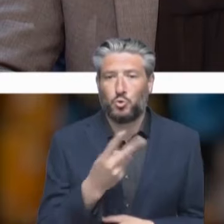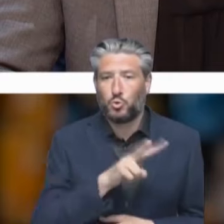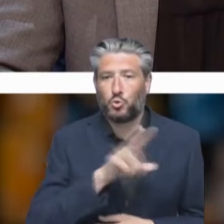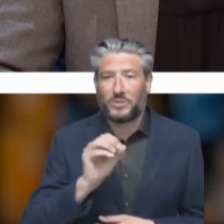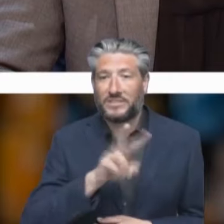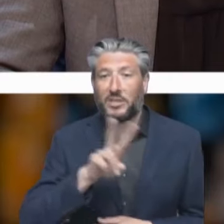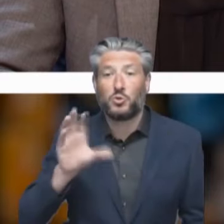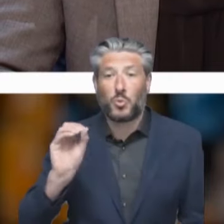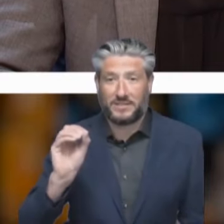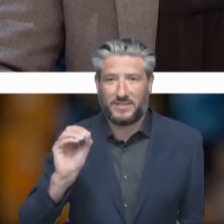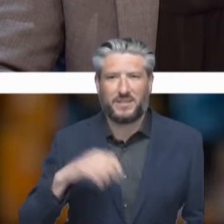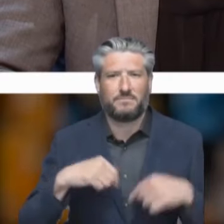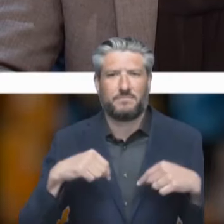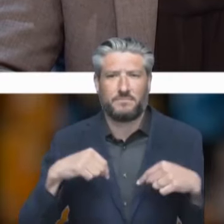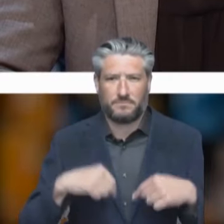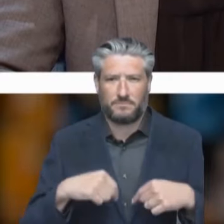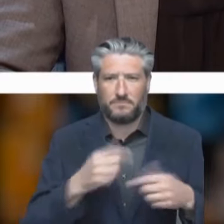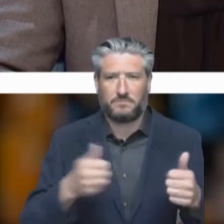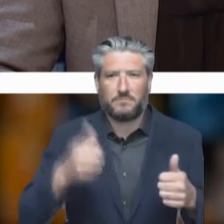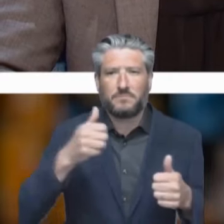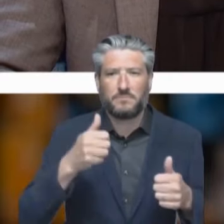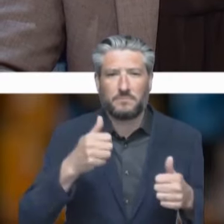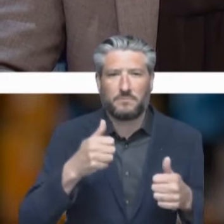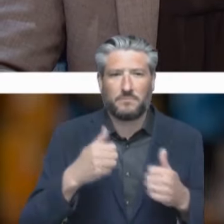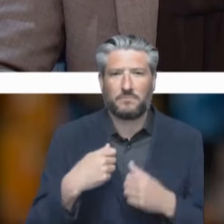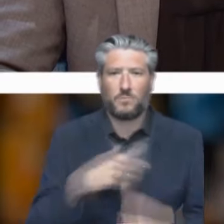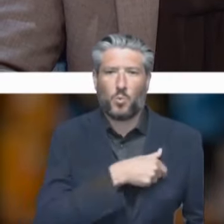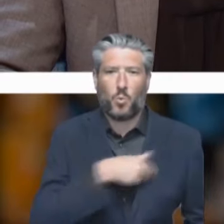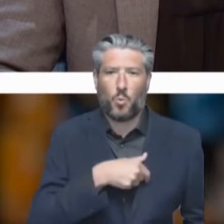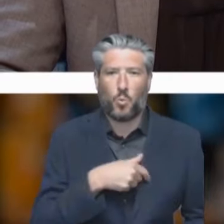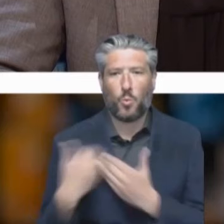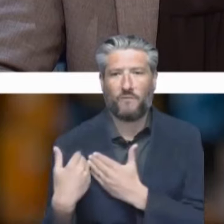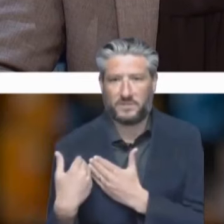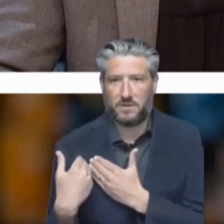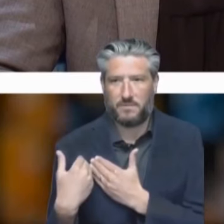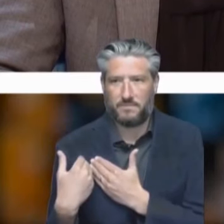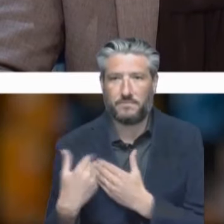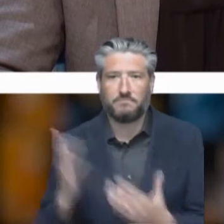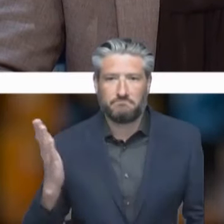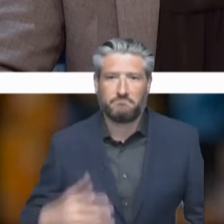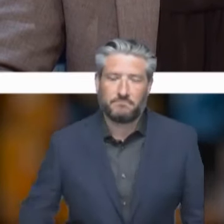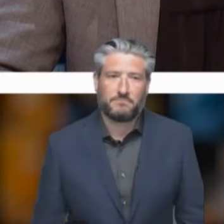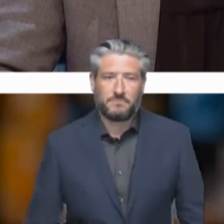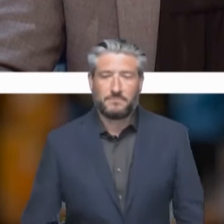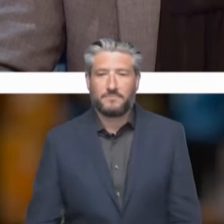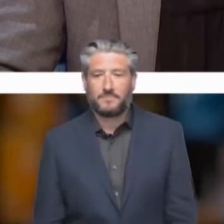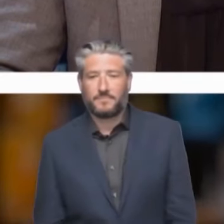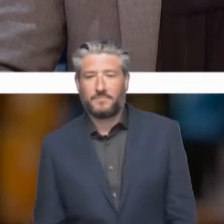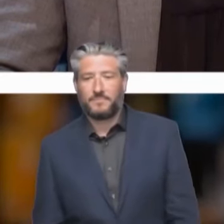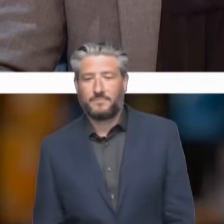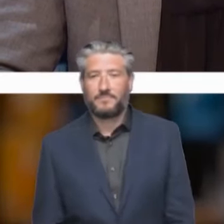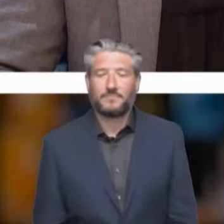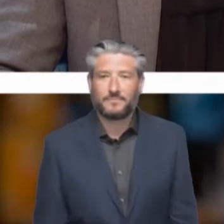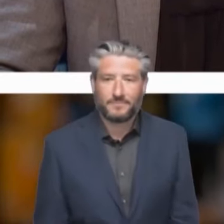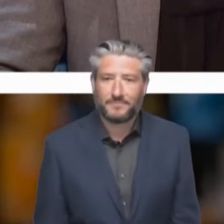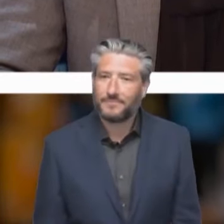The resolution received 90.39% of favorable votes. It is therefore adopted. The